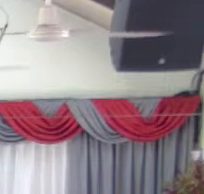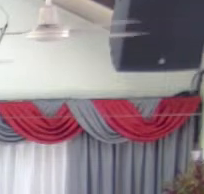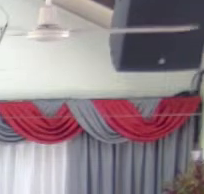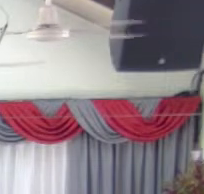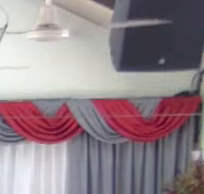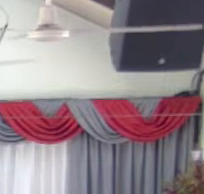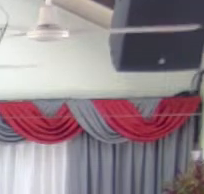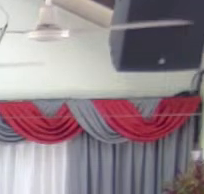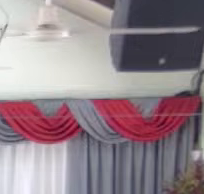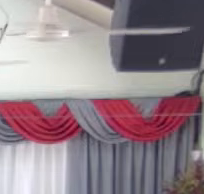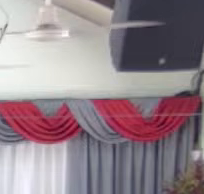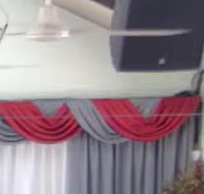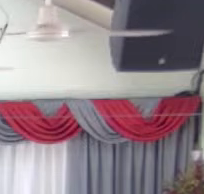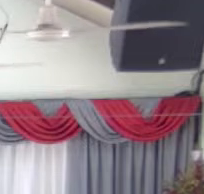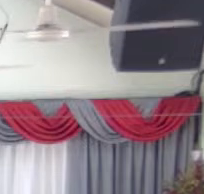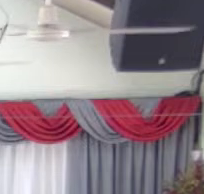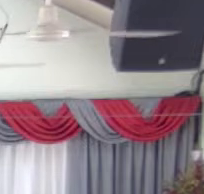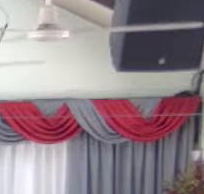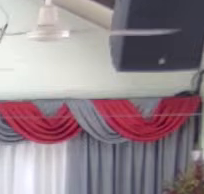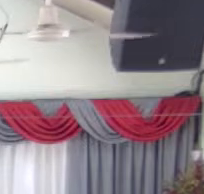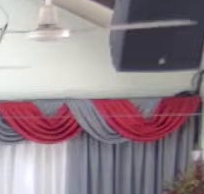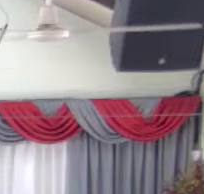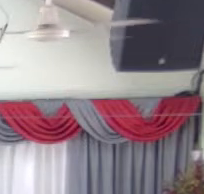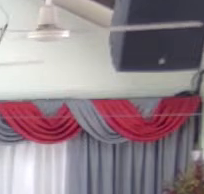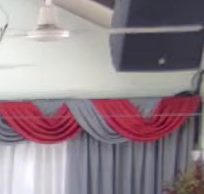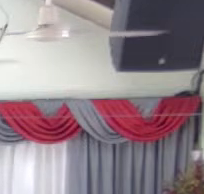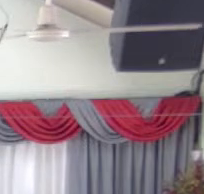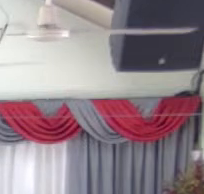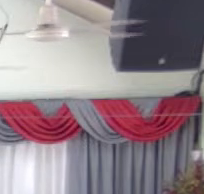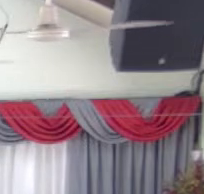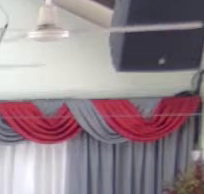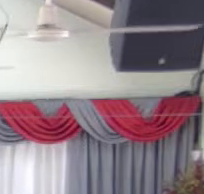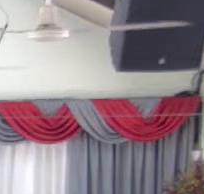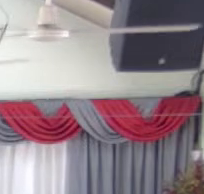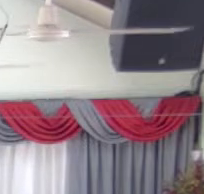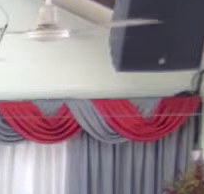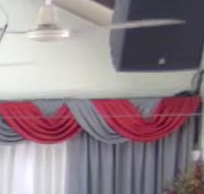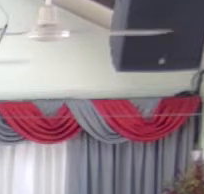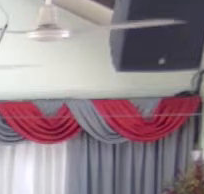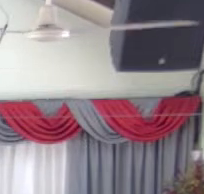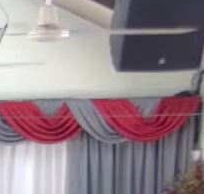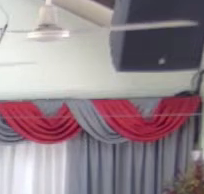mountain. And it flows to the